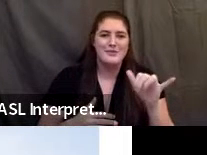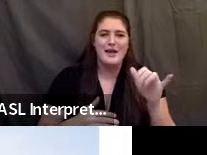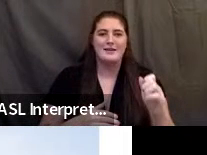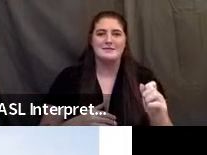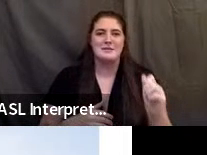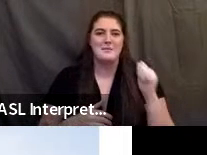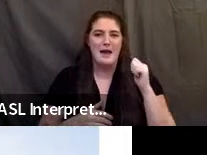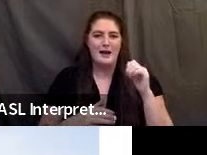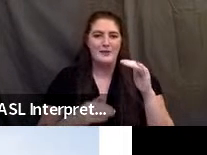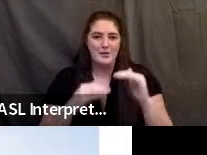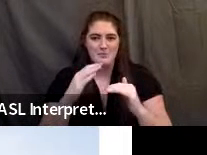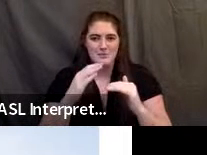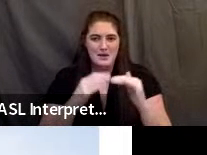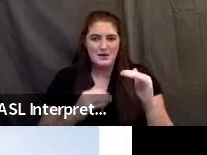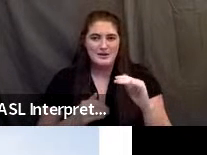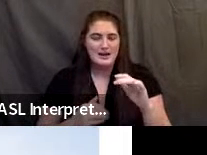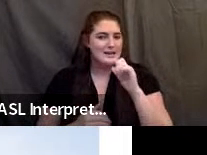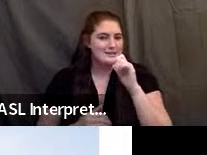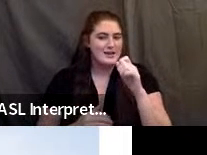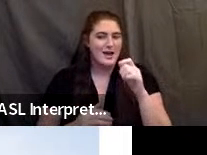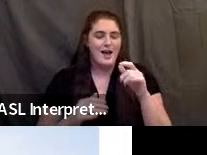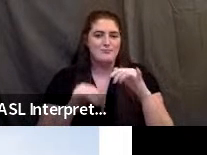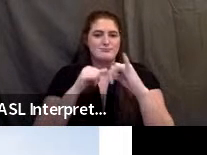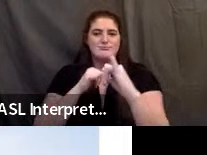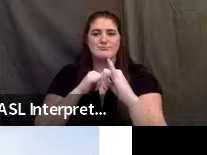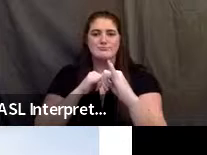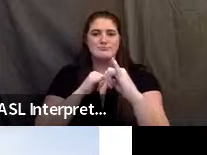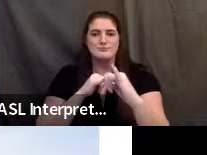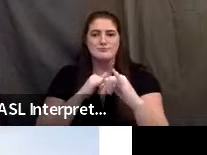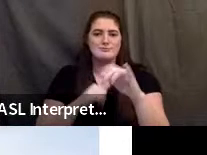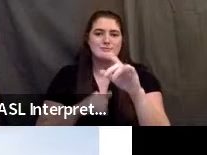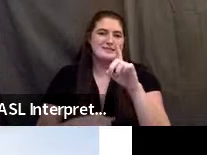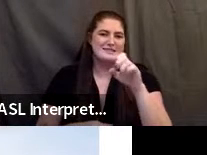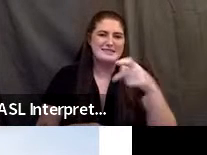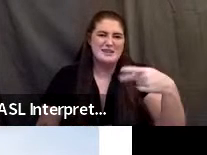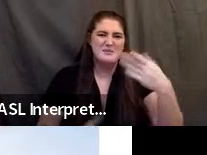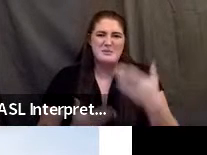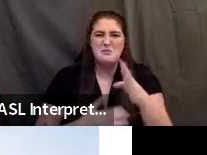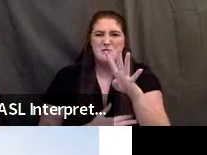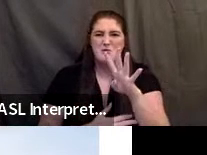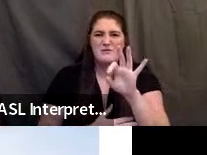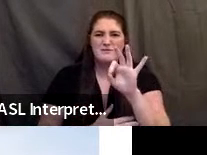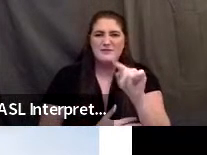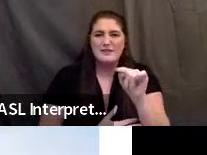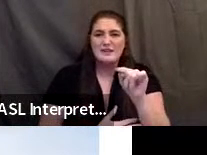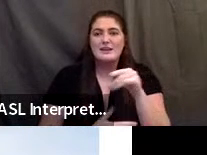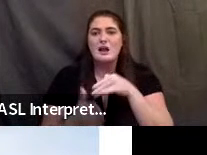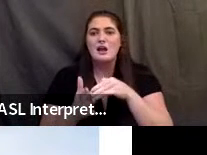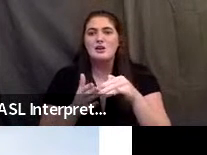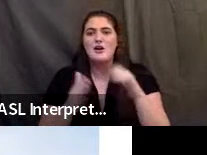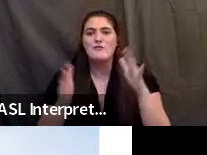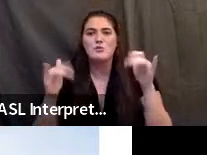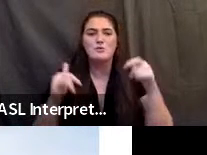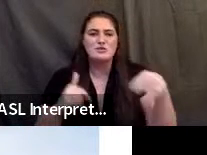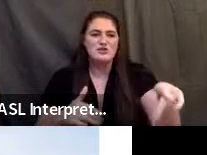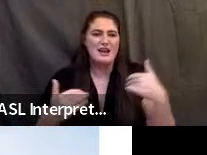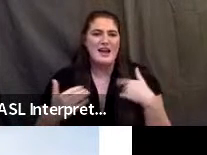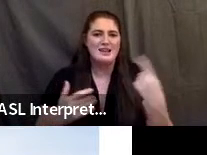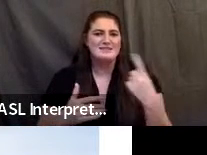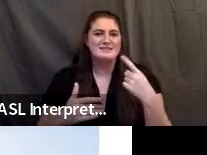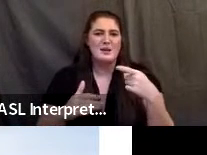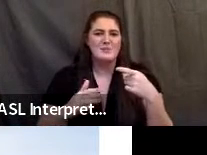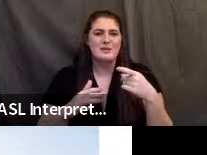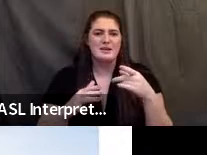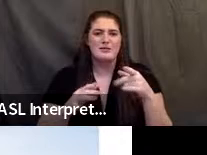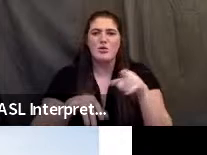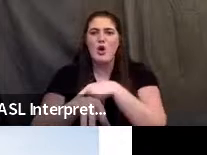building. It's not that deep, so maybe 4 feet. And I often, I often wish that they had something deeper so they could